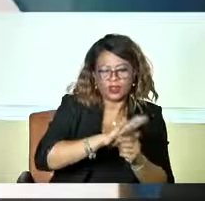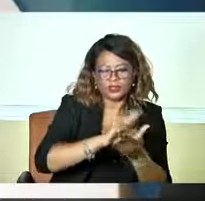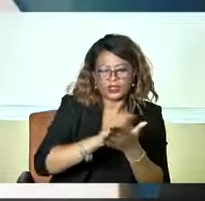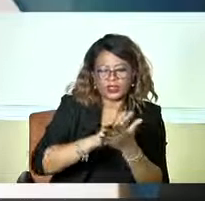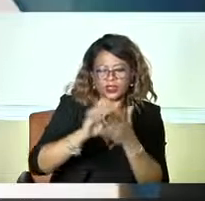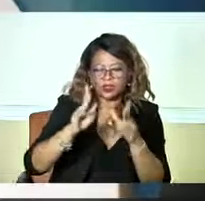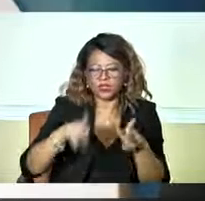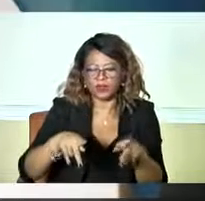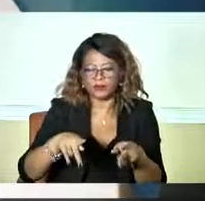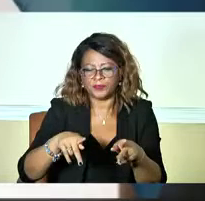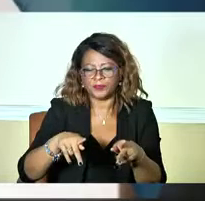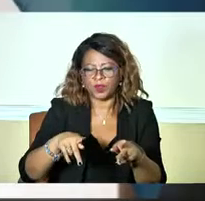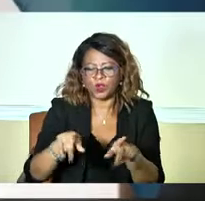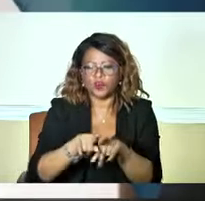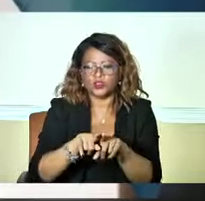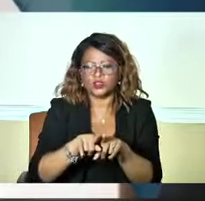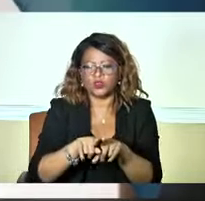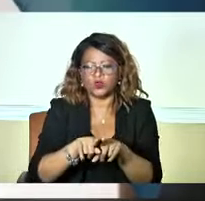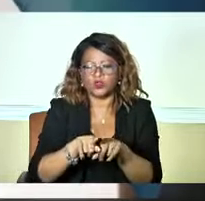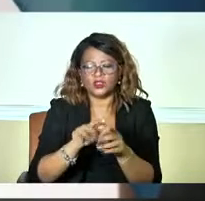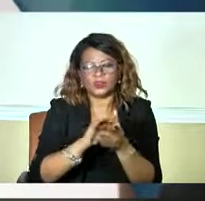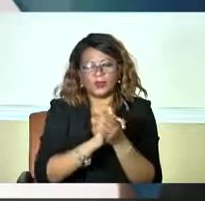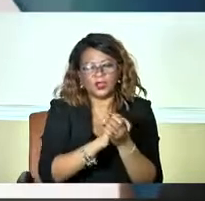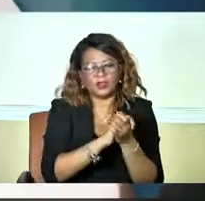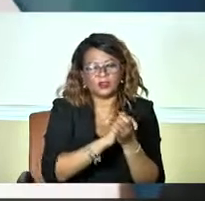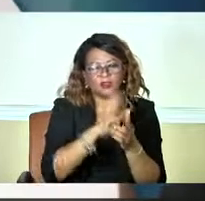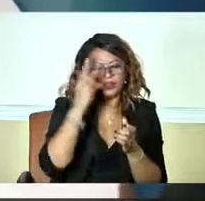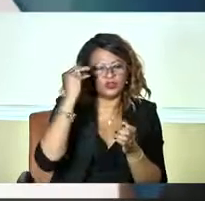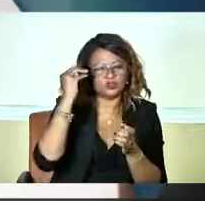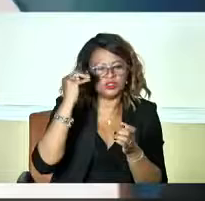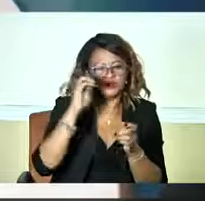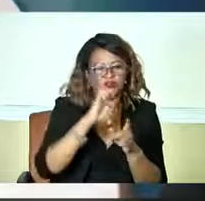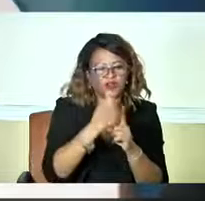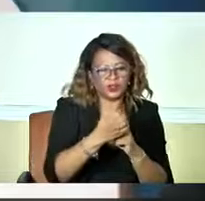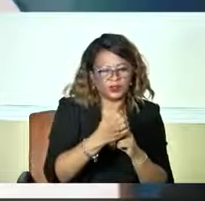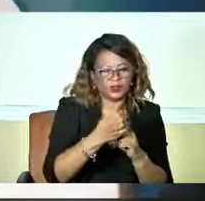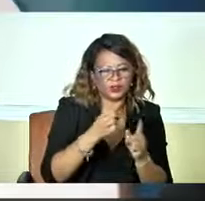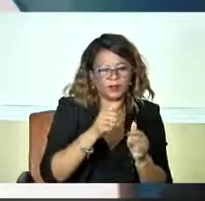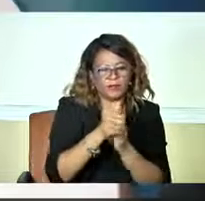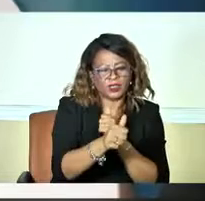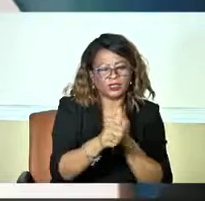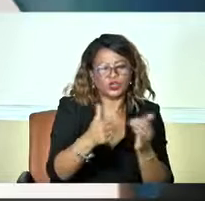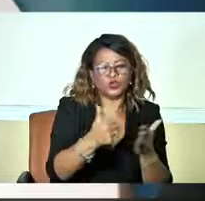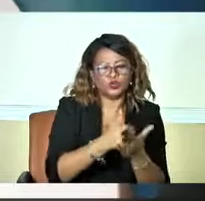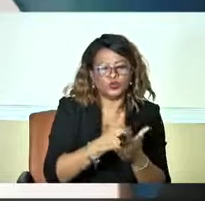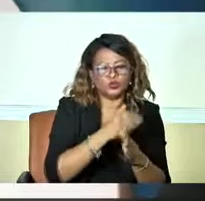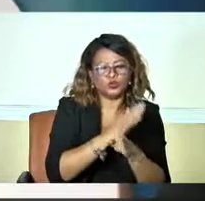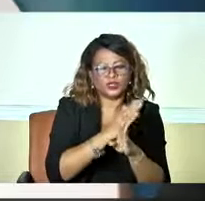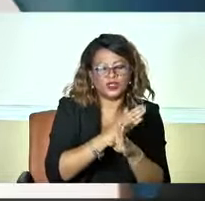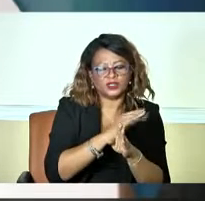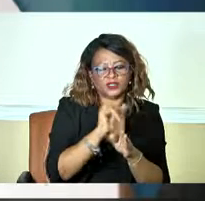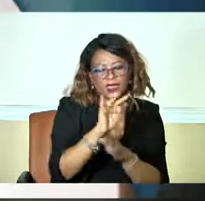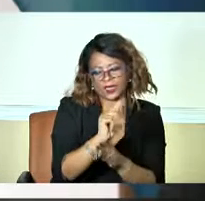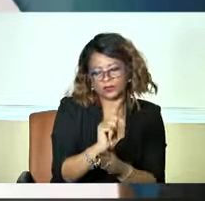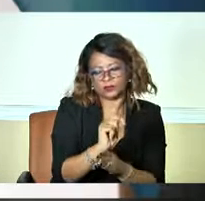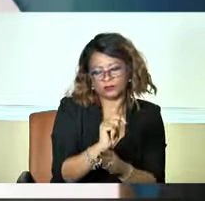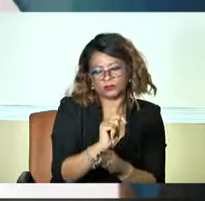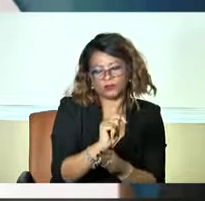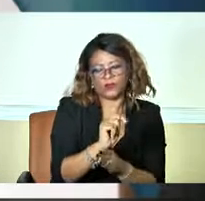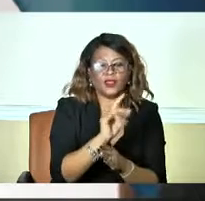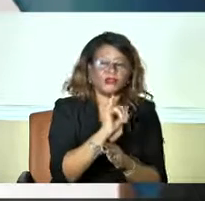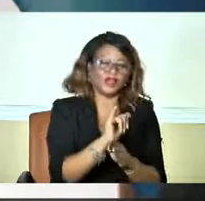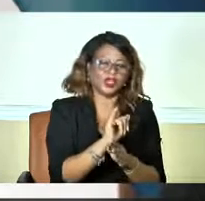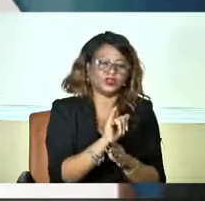up. We also want to commend the Ministry of Environment for passing the new Environmental Protection Act because that